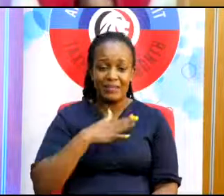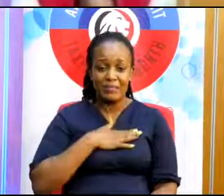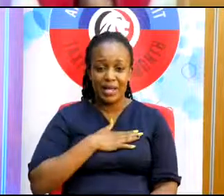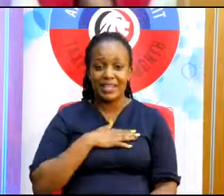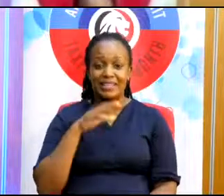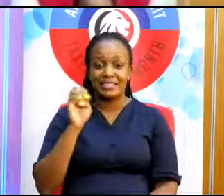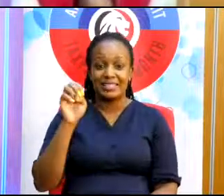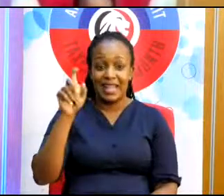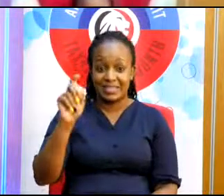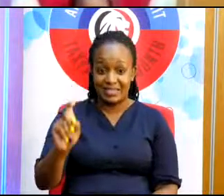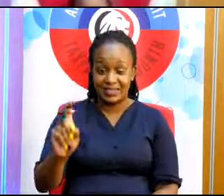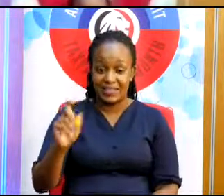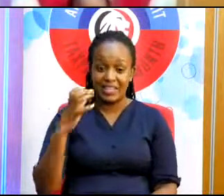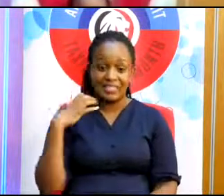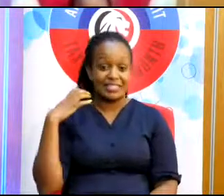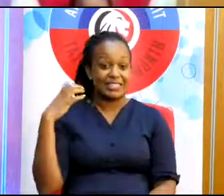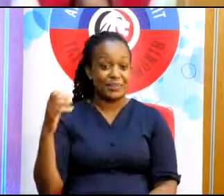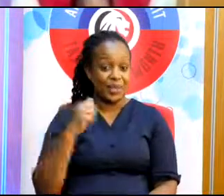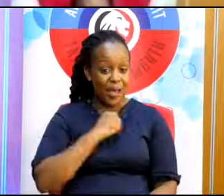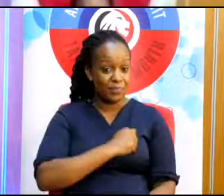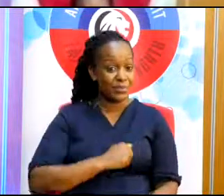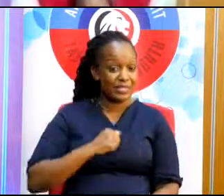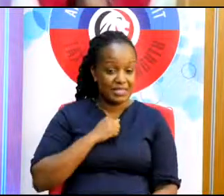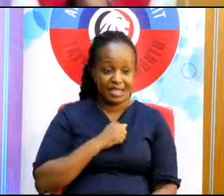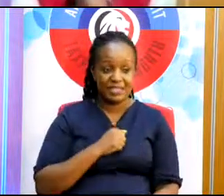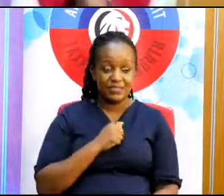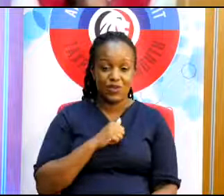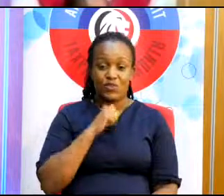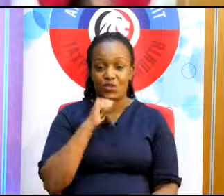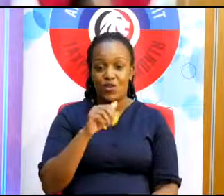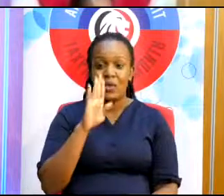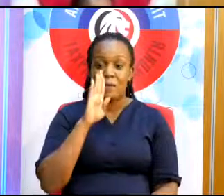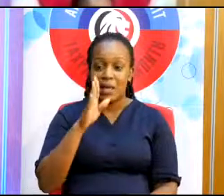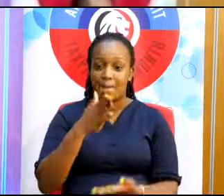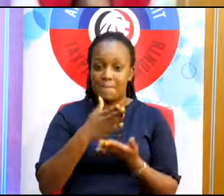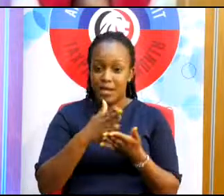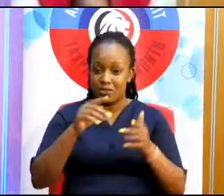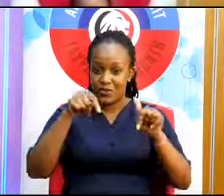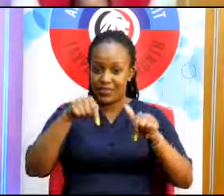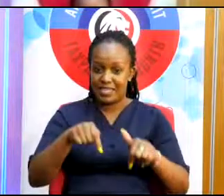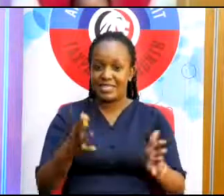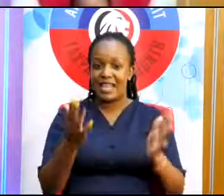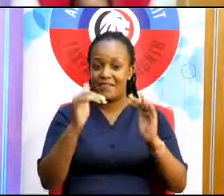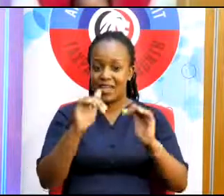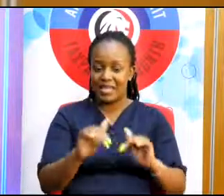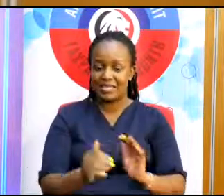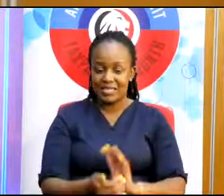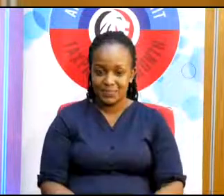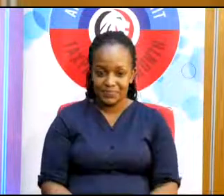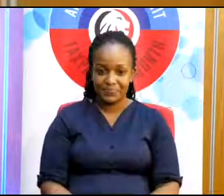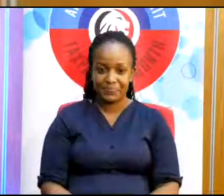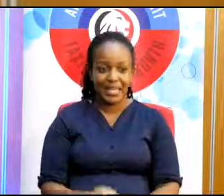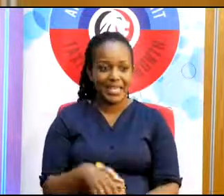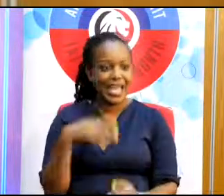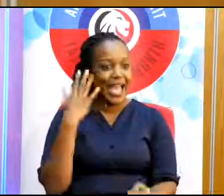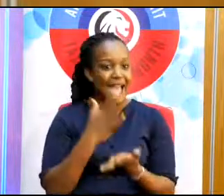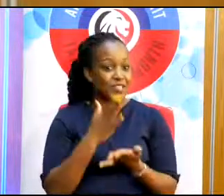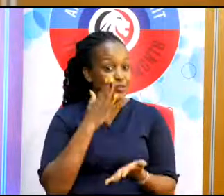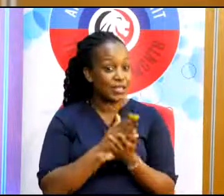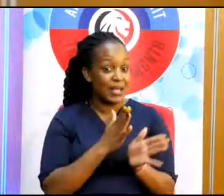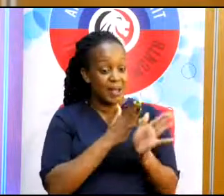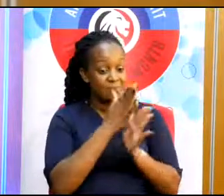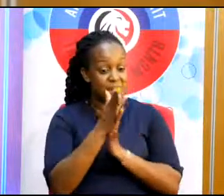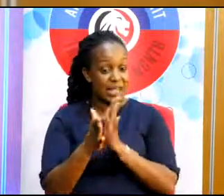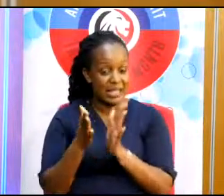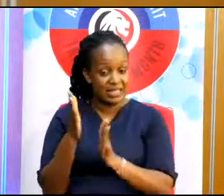apologize for his inability to be part of this event. He actually planned to